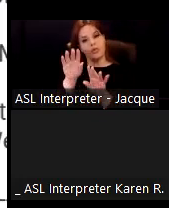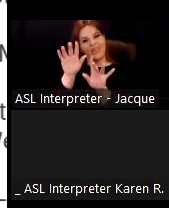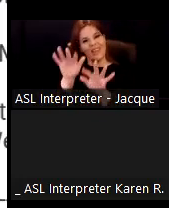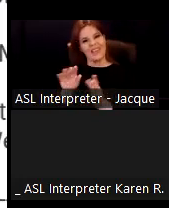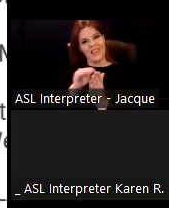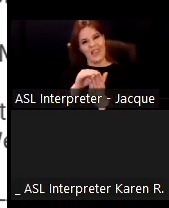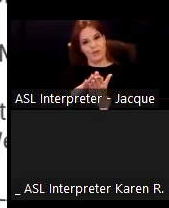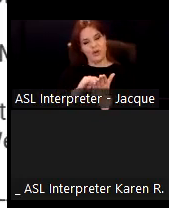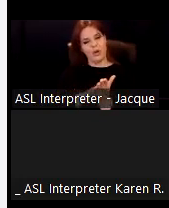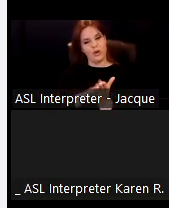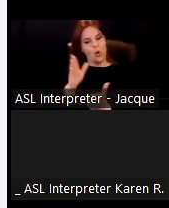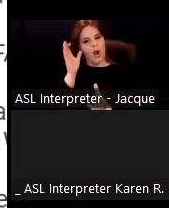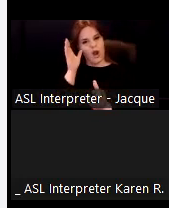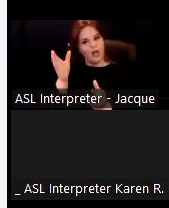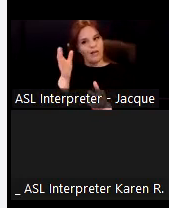that in the chat.